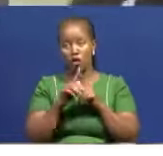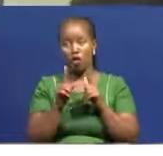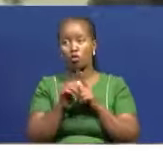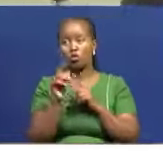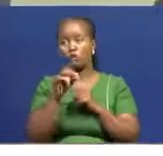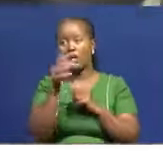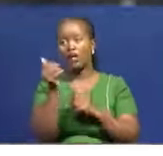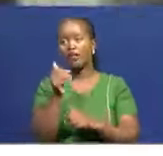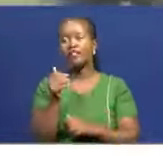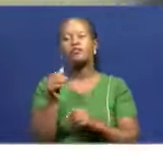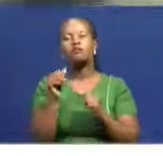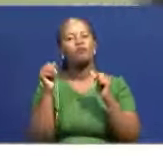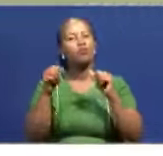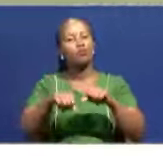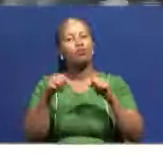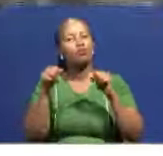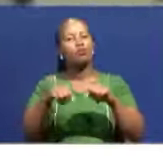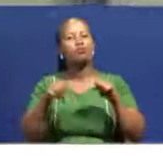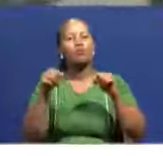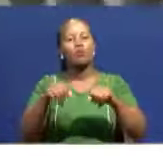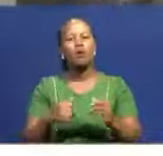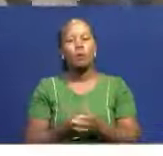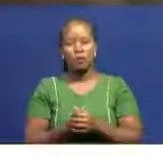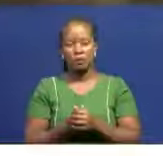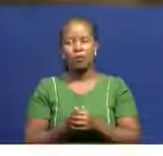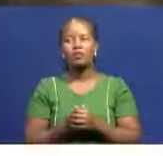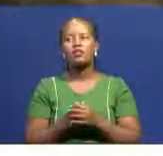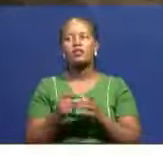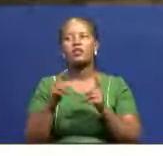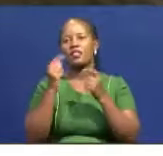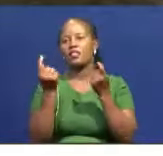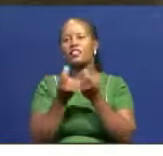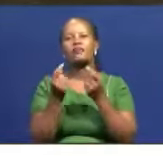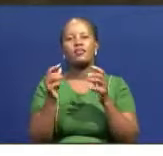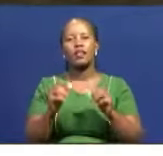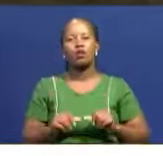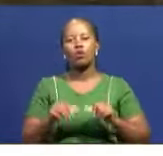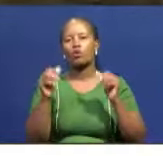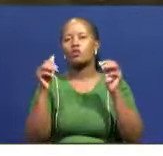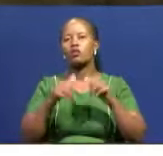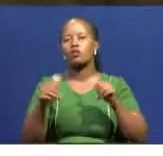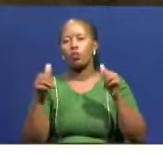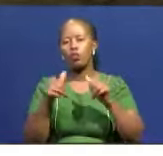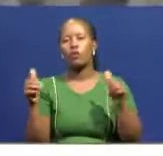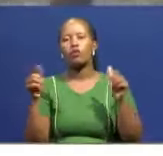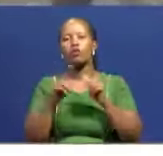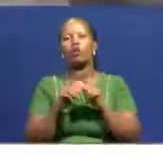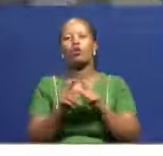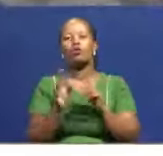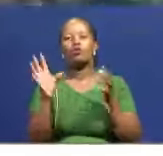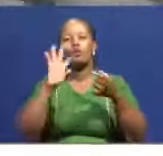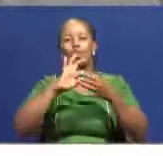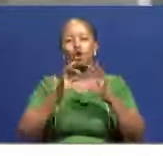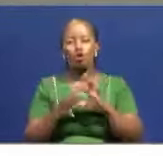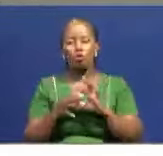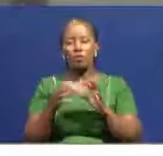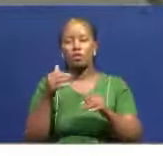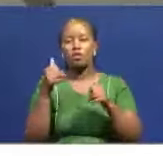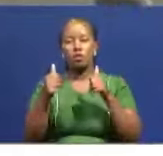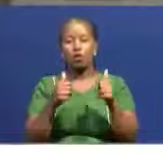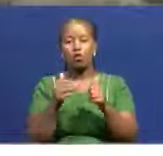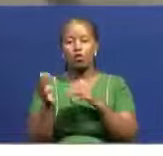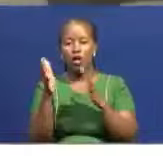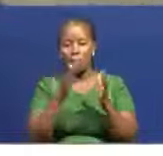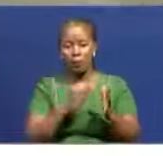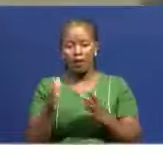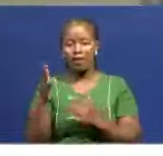series. So it's possible. The guys are building well. And it's helped that also there's the Olympics that's coming as well, which they're building to. Because once you're